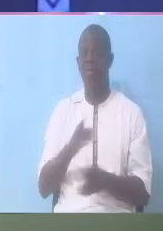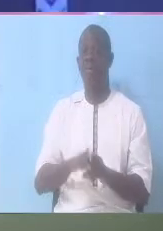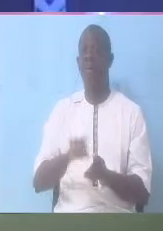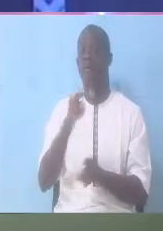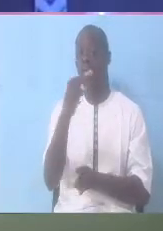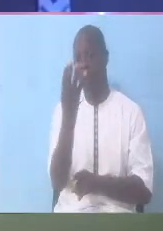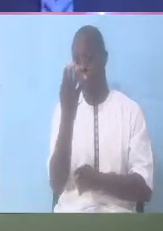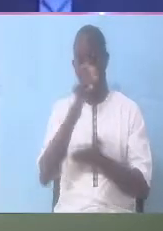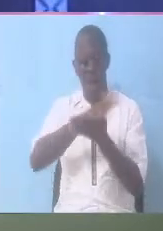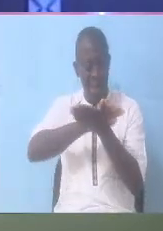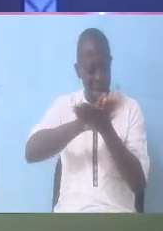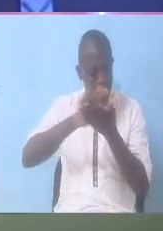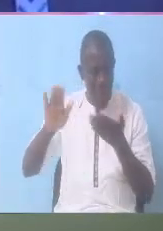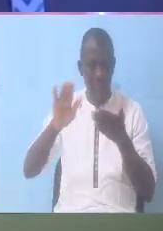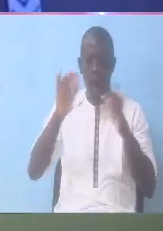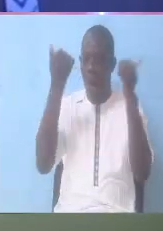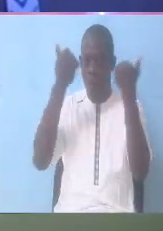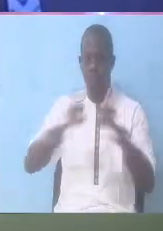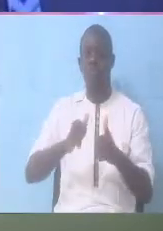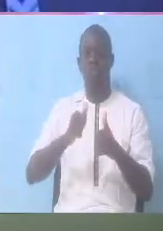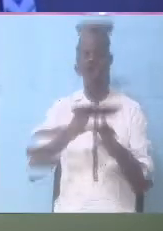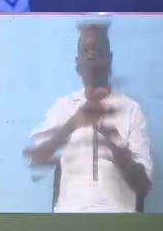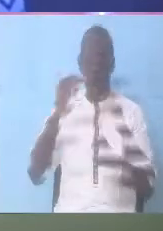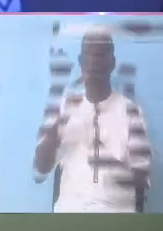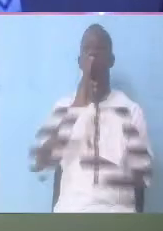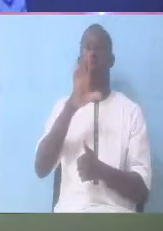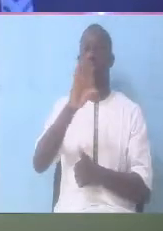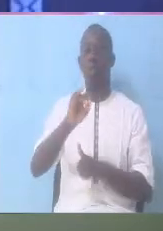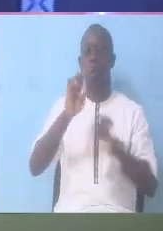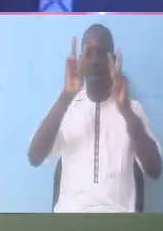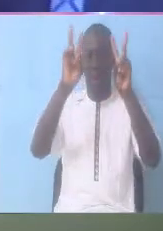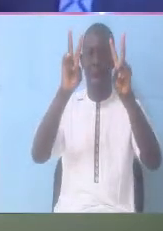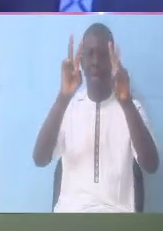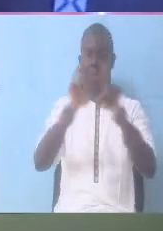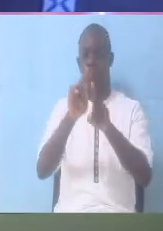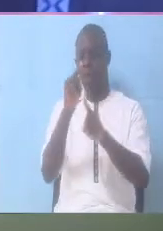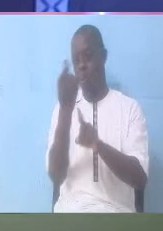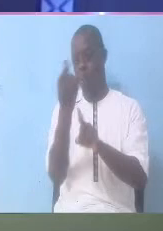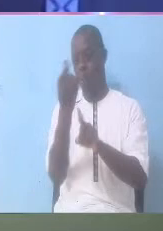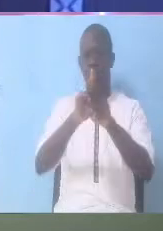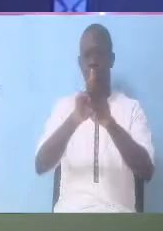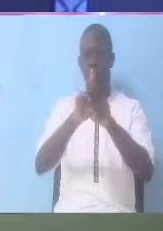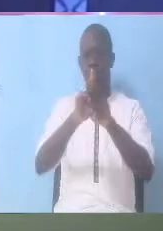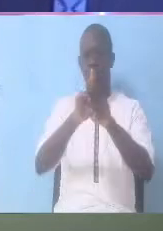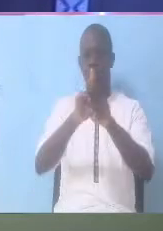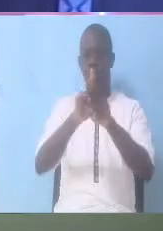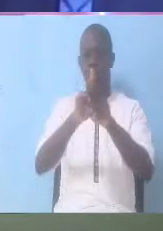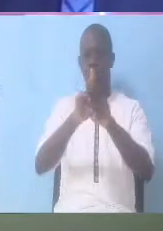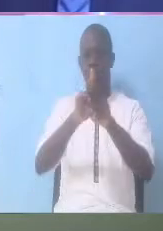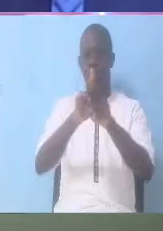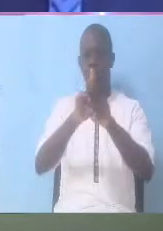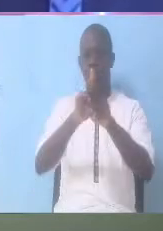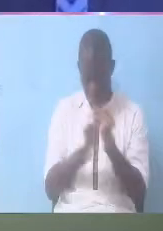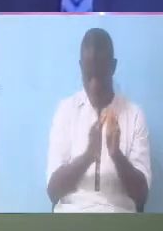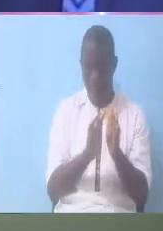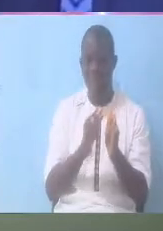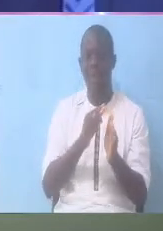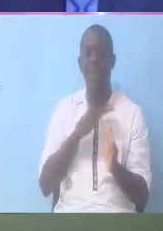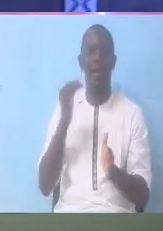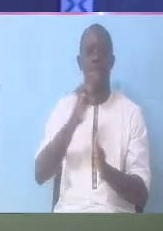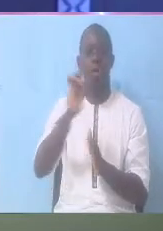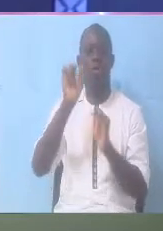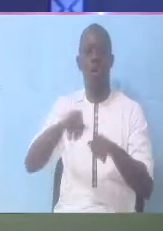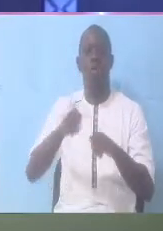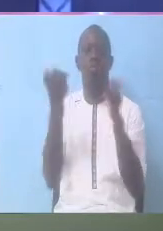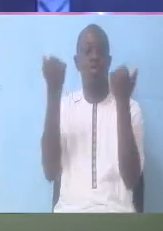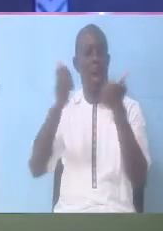murder by Jamme and 1 case of attempted murder, depending on whose statement you accept. Mona